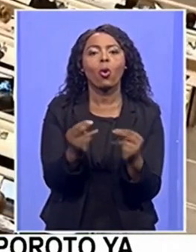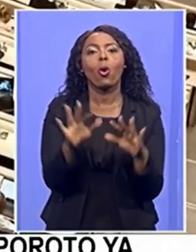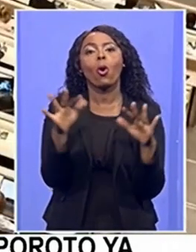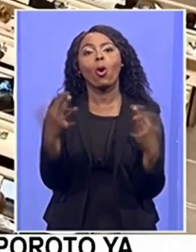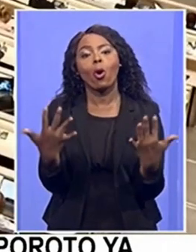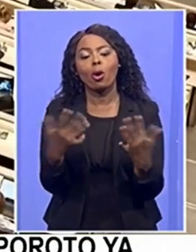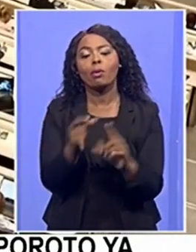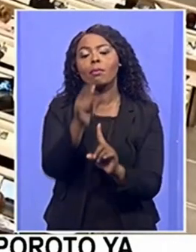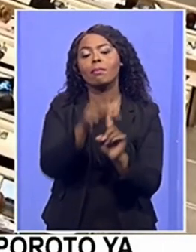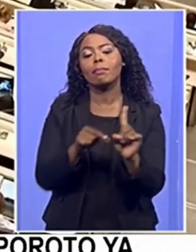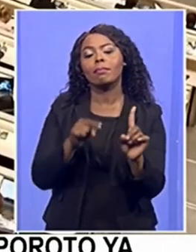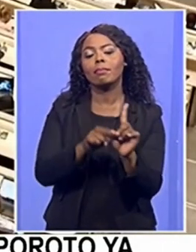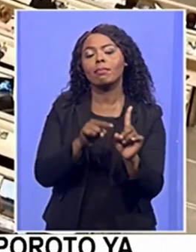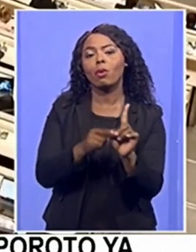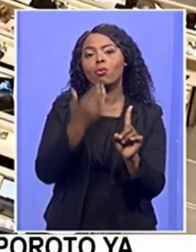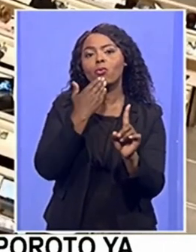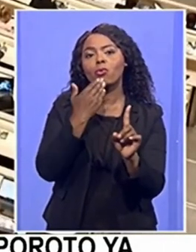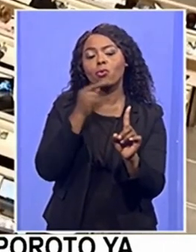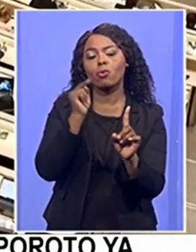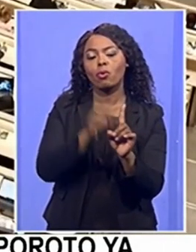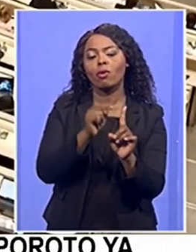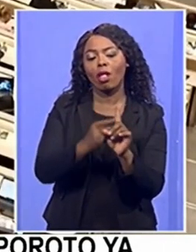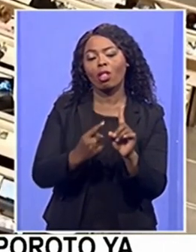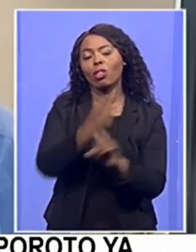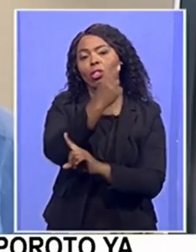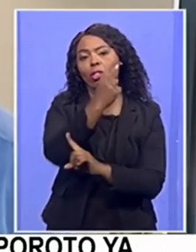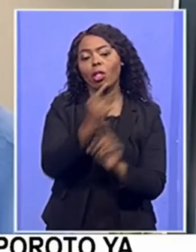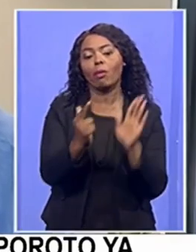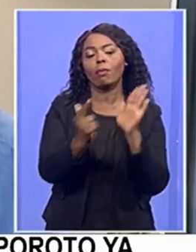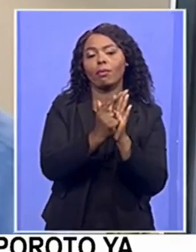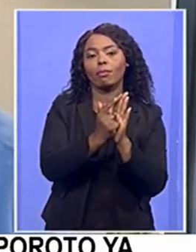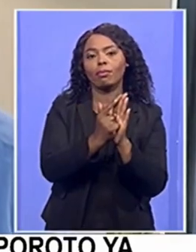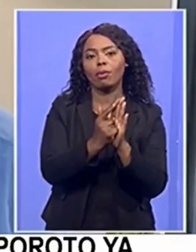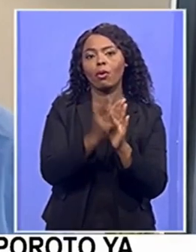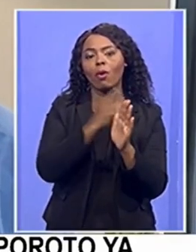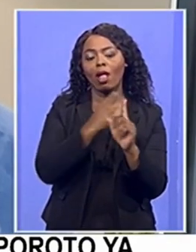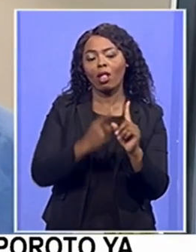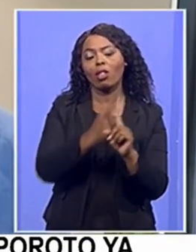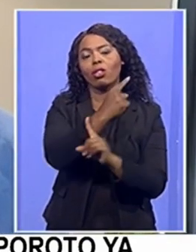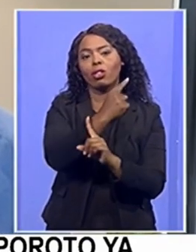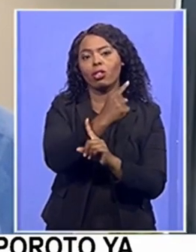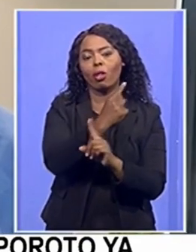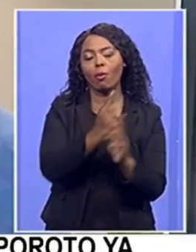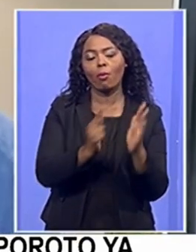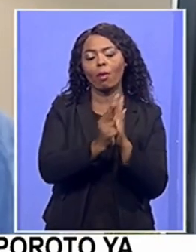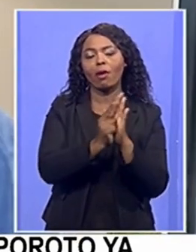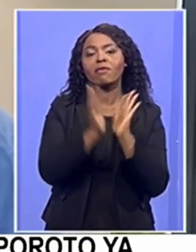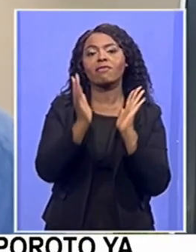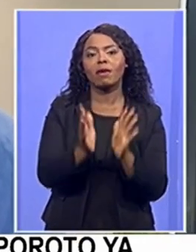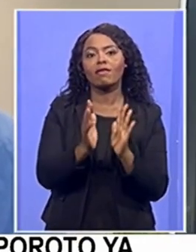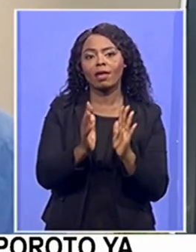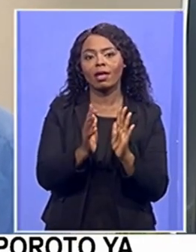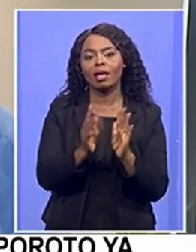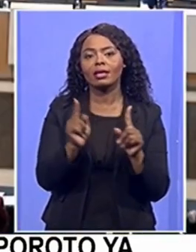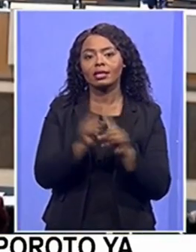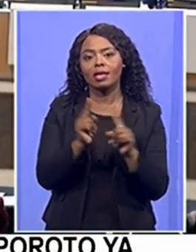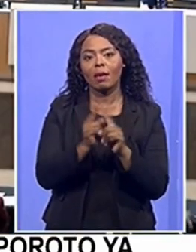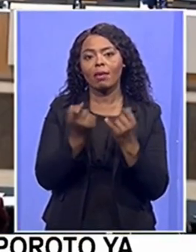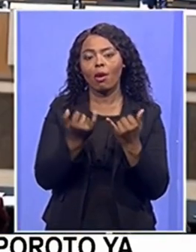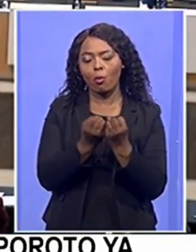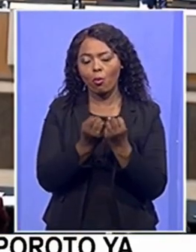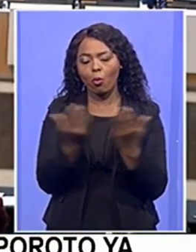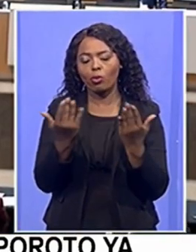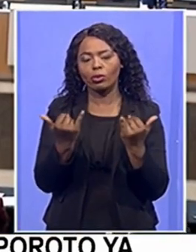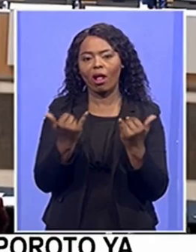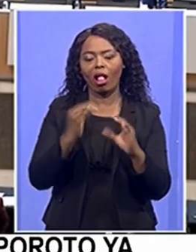person that misconducted themselves. So there's been misconduct, there's been a lack of oversight. The